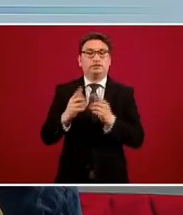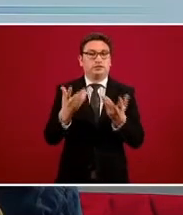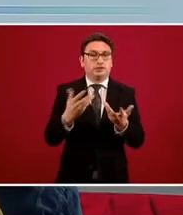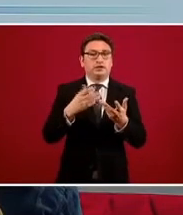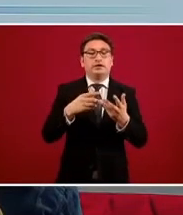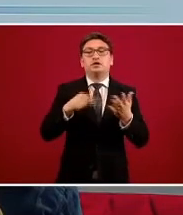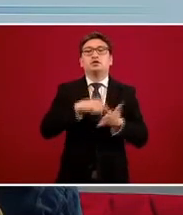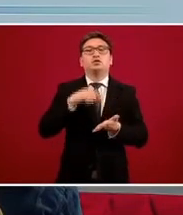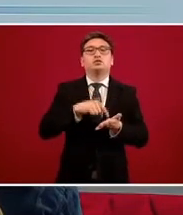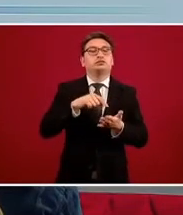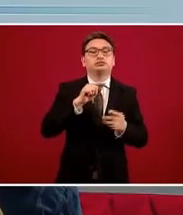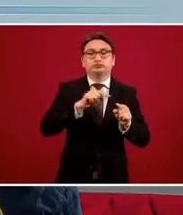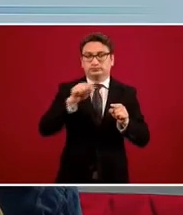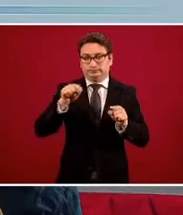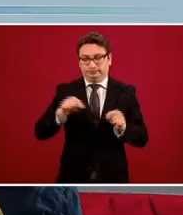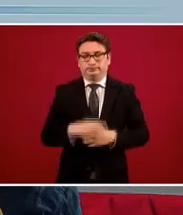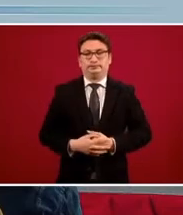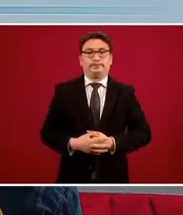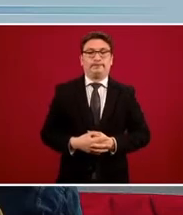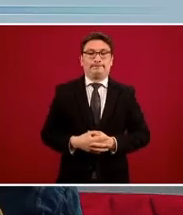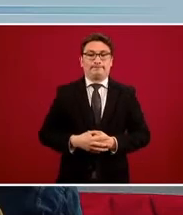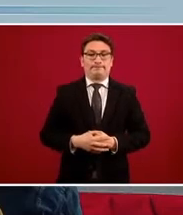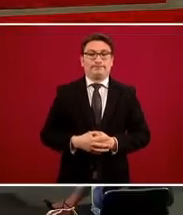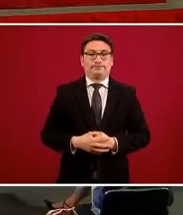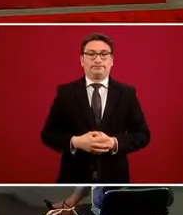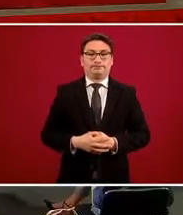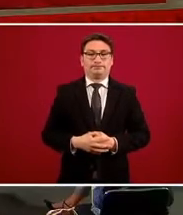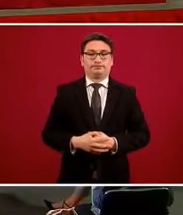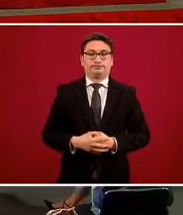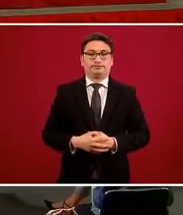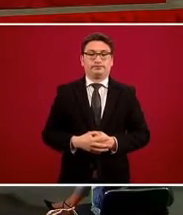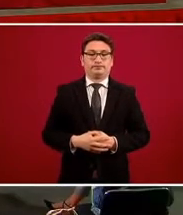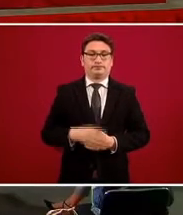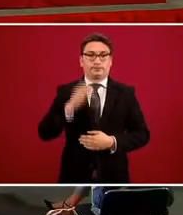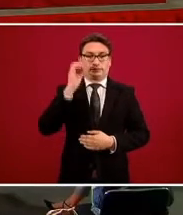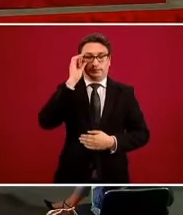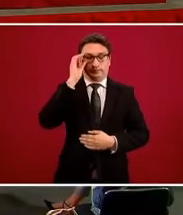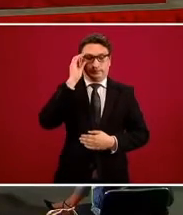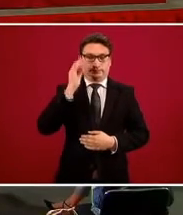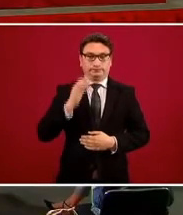have low concentration levels, they appear in green tones.